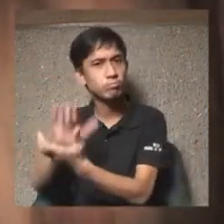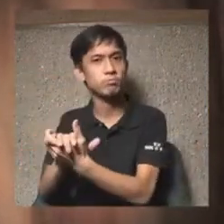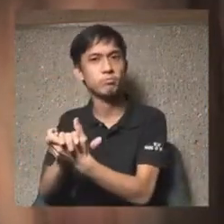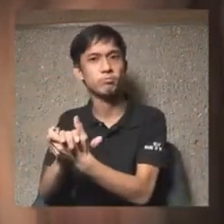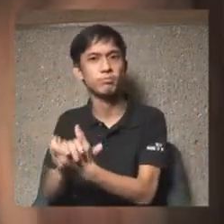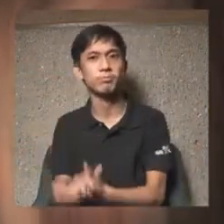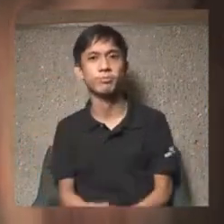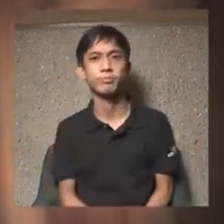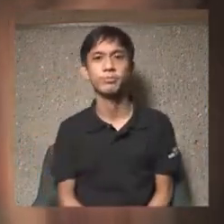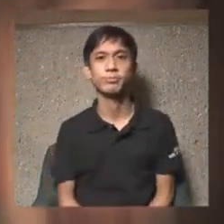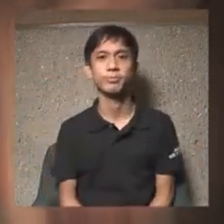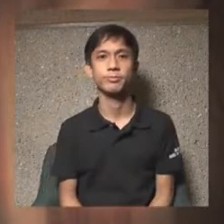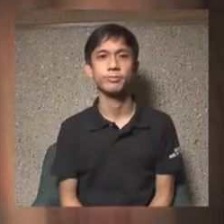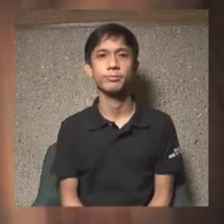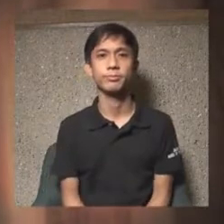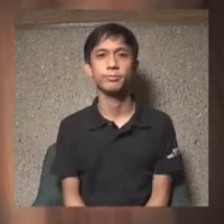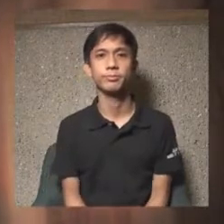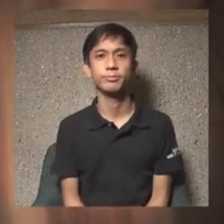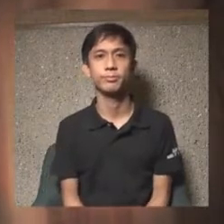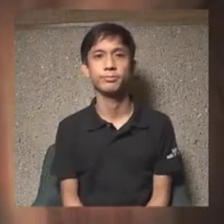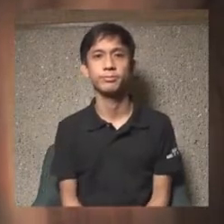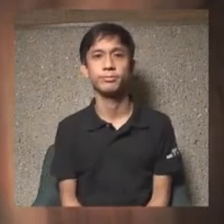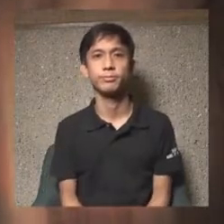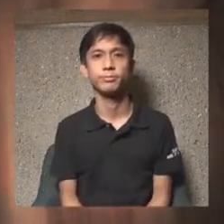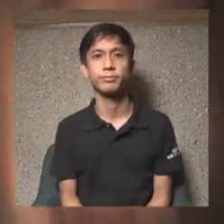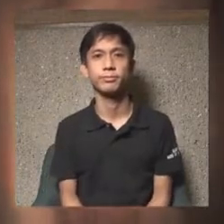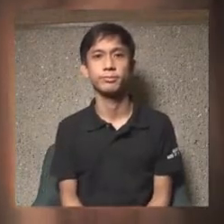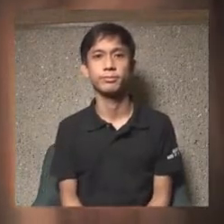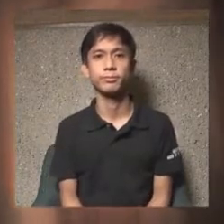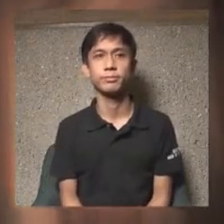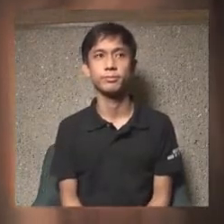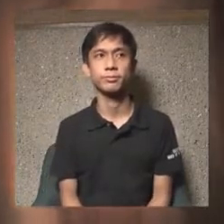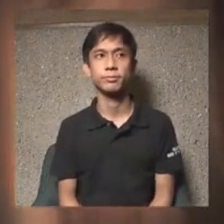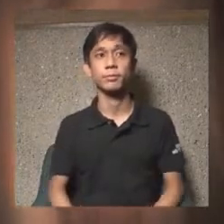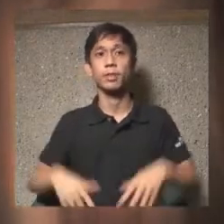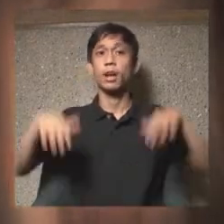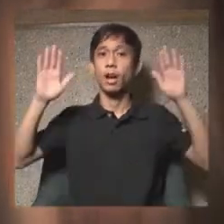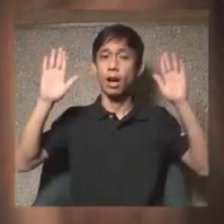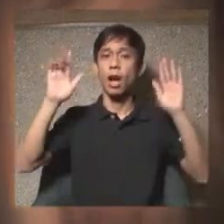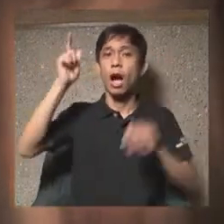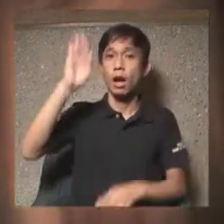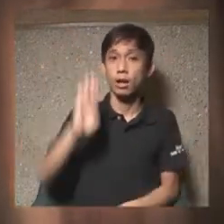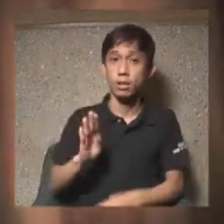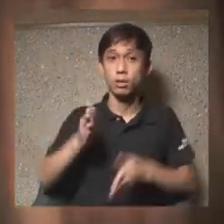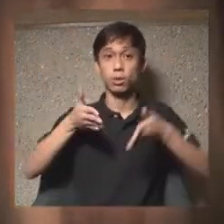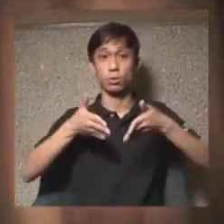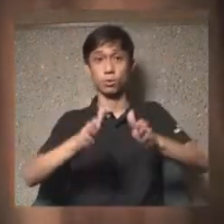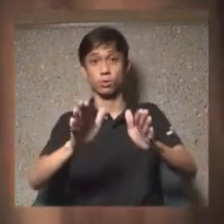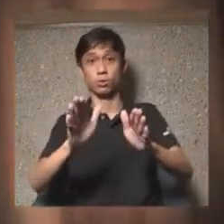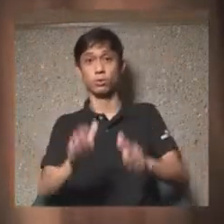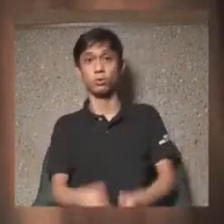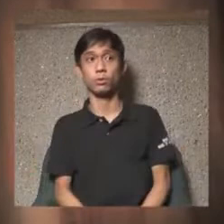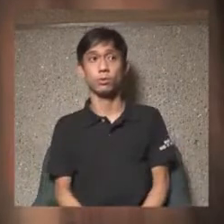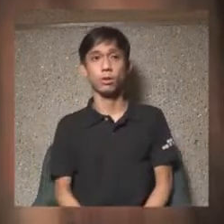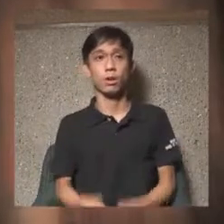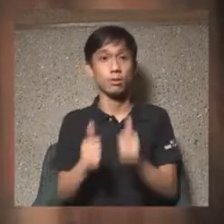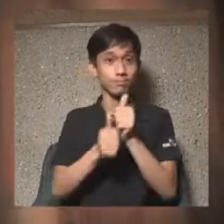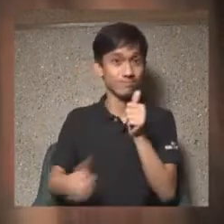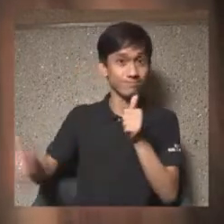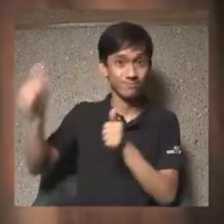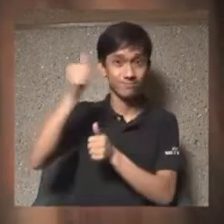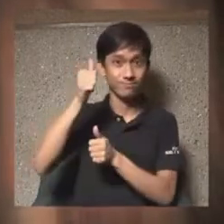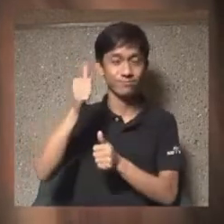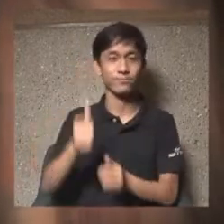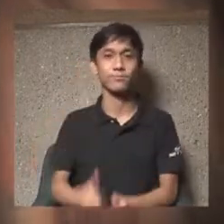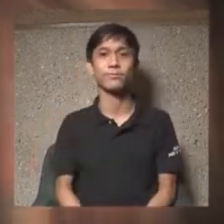We want to submit to God's sovereignty. We want to let Him win. And you think Jacob